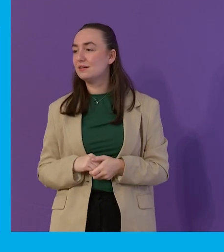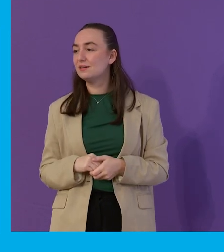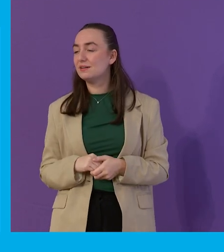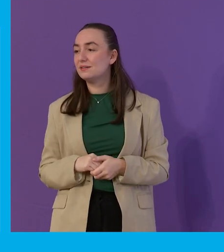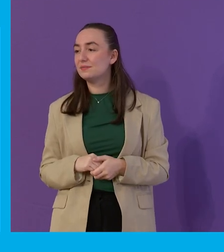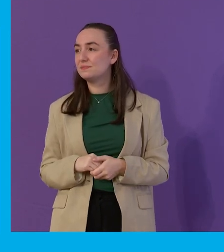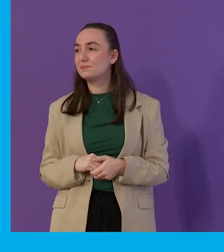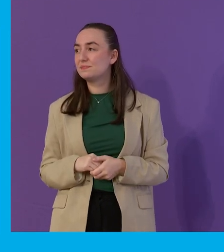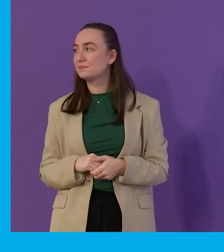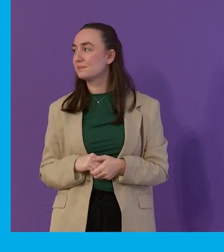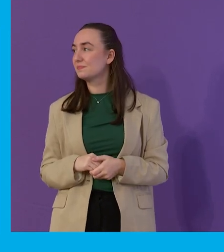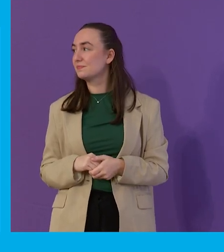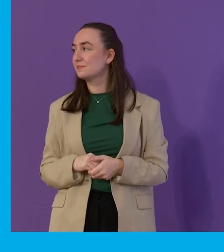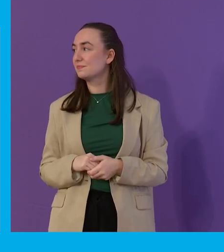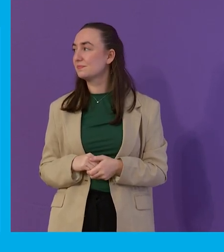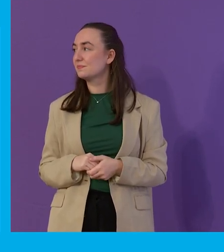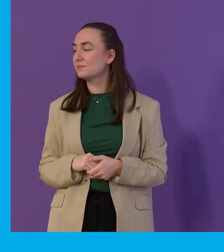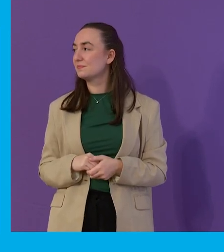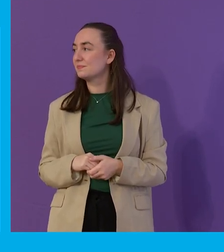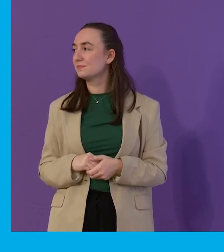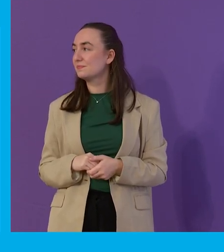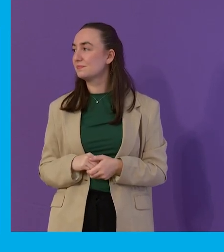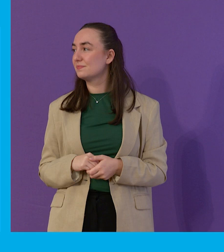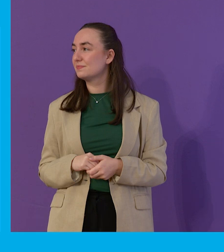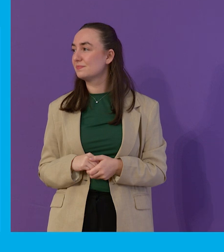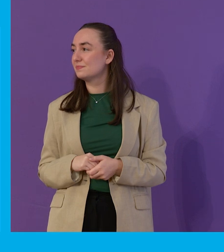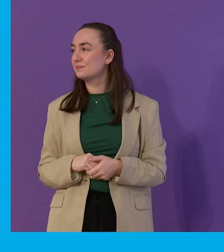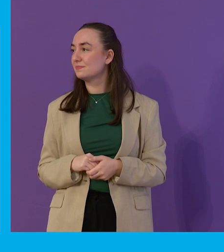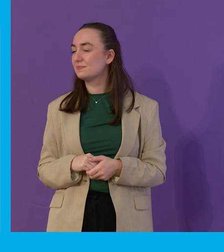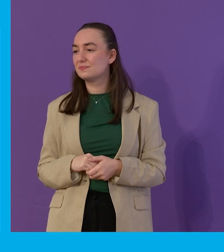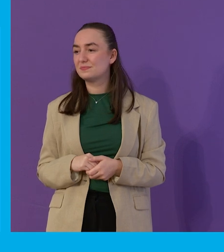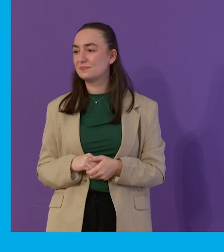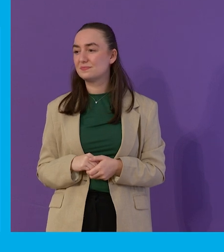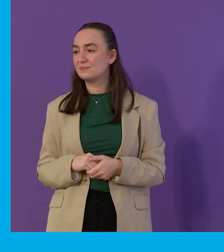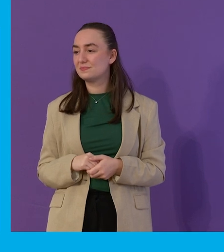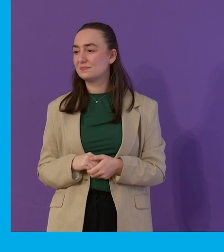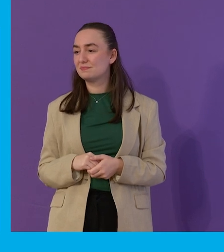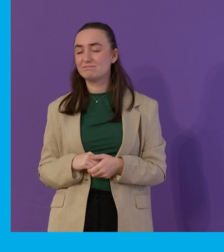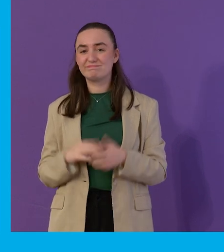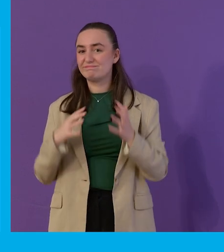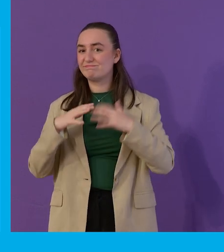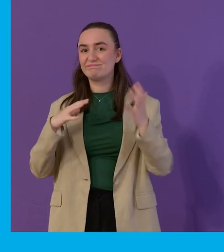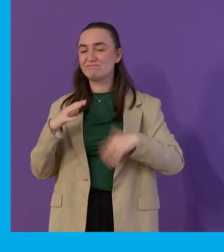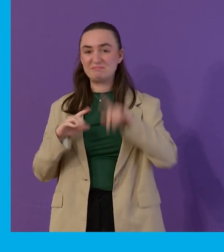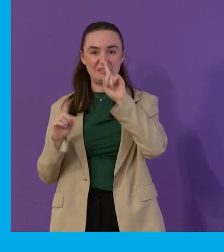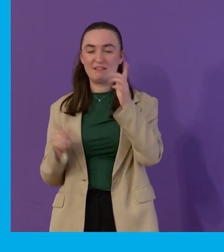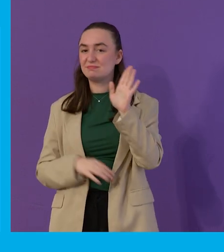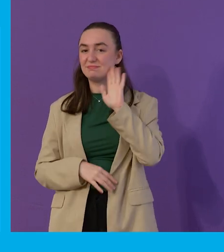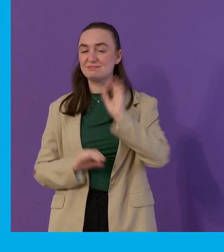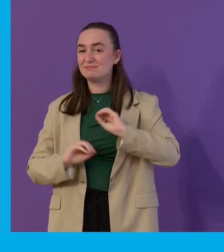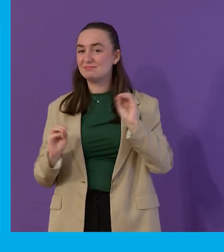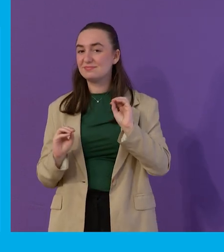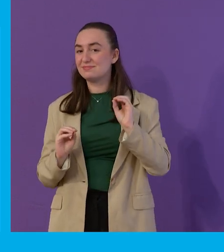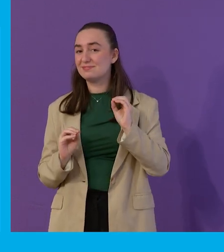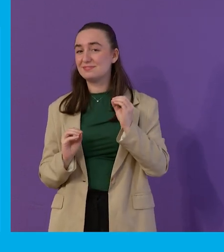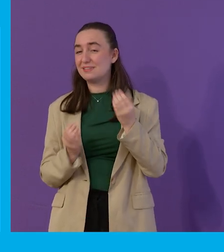in the world. We talked about subsidiarity. You know, in law, build subsidiarity and work into